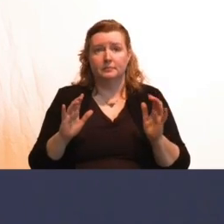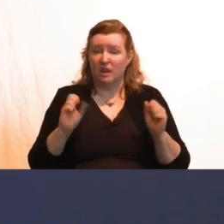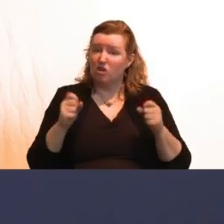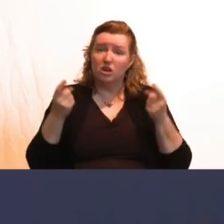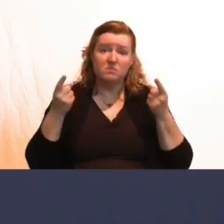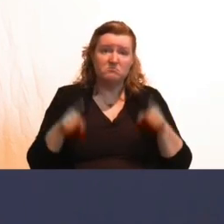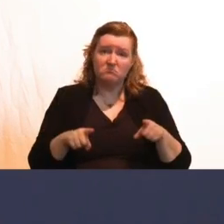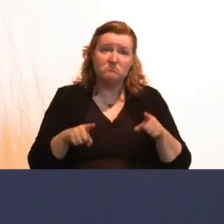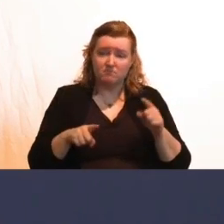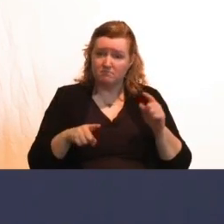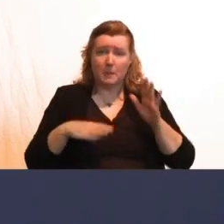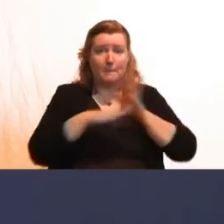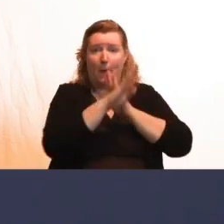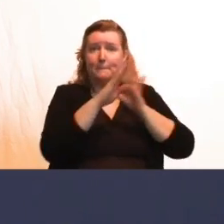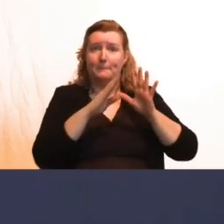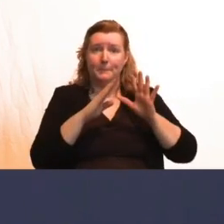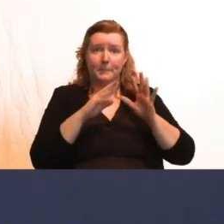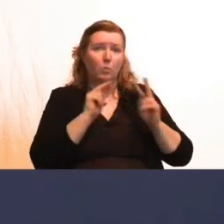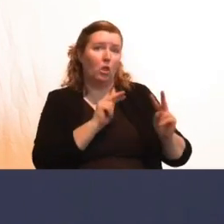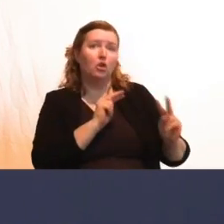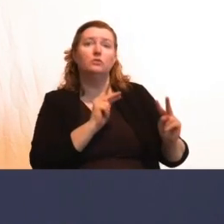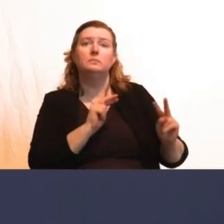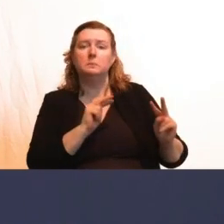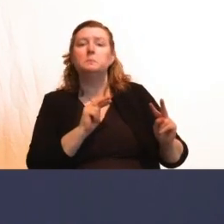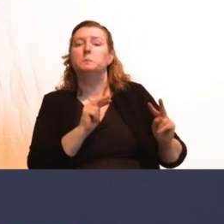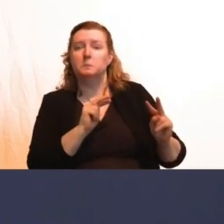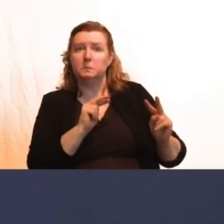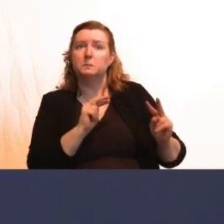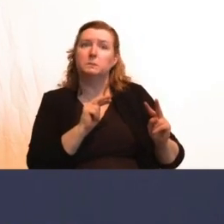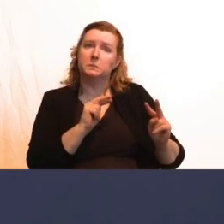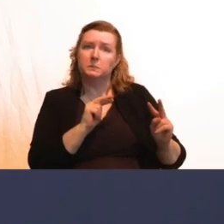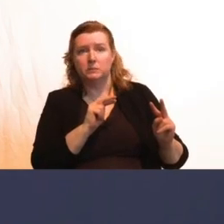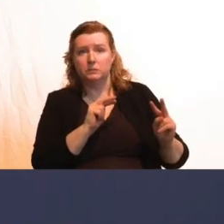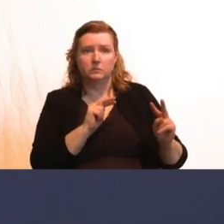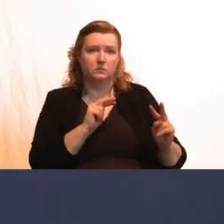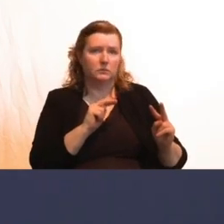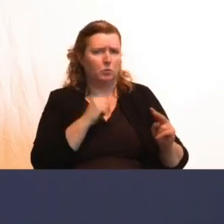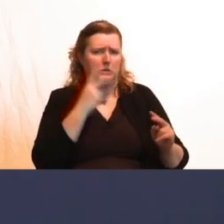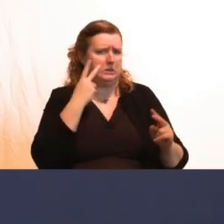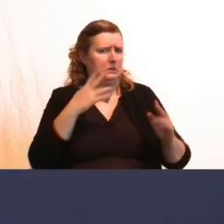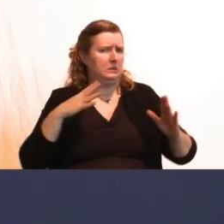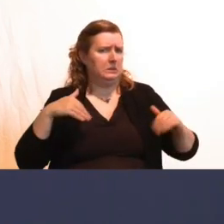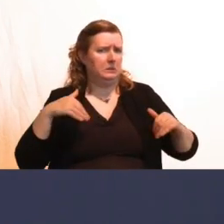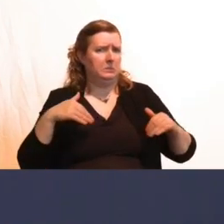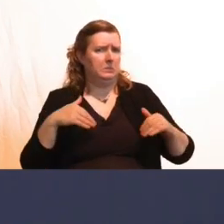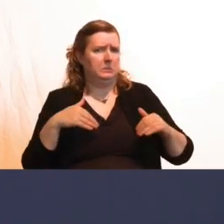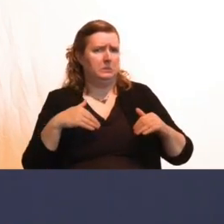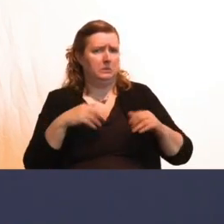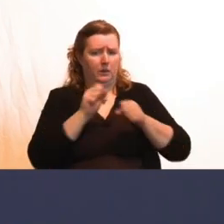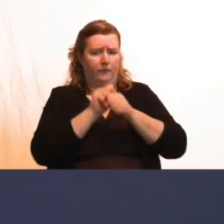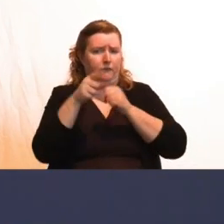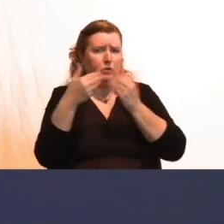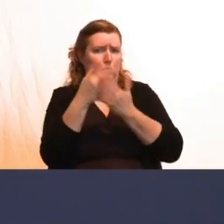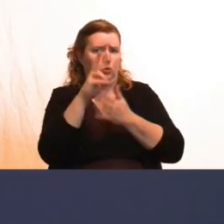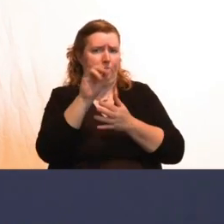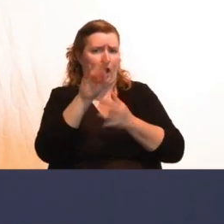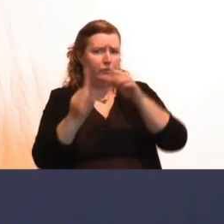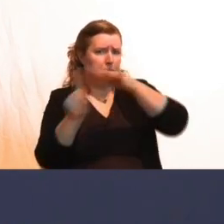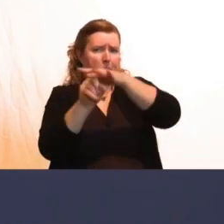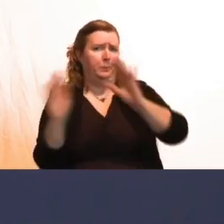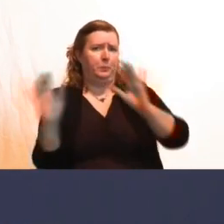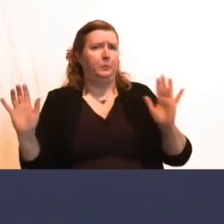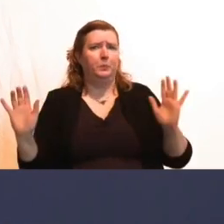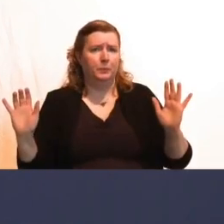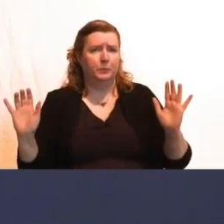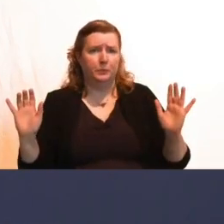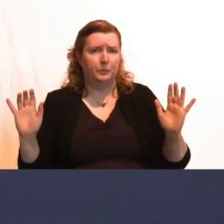discussed the variant earlier. Judy, you should comment on this. The sequencing, I think, showed that we're sort of 3.5% of the cases.